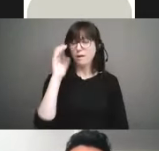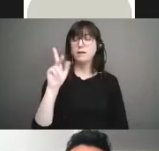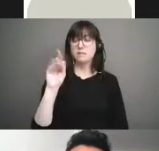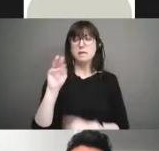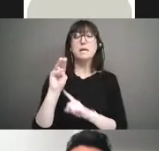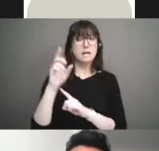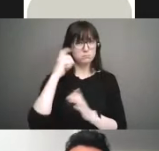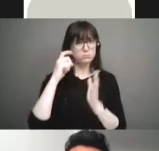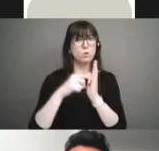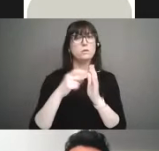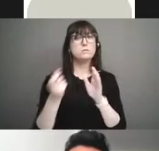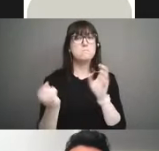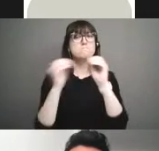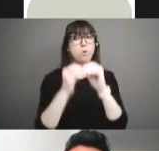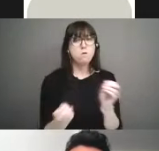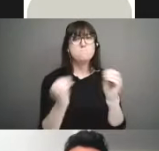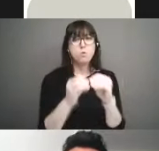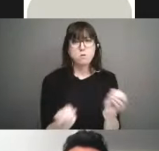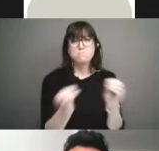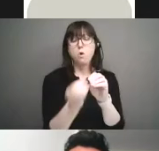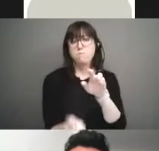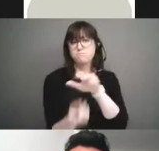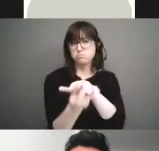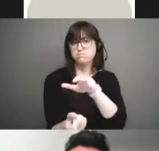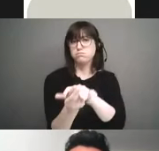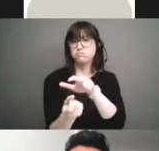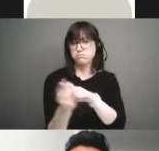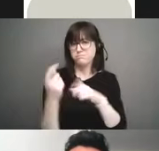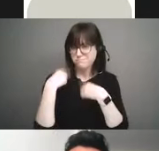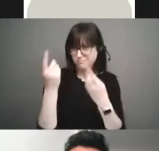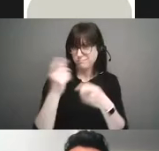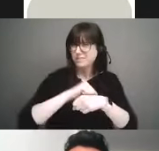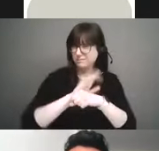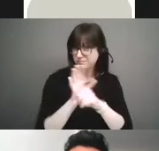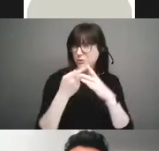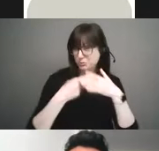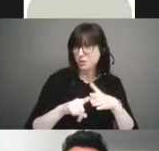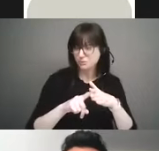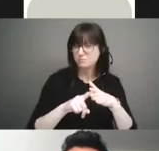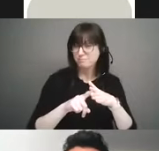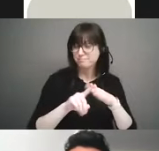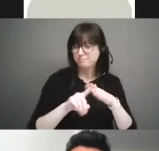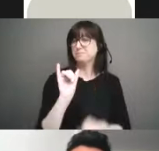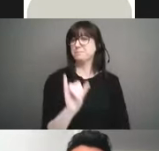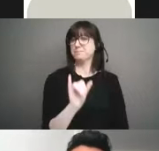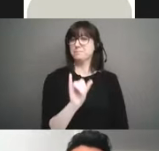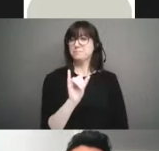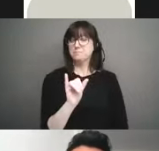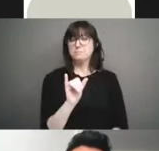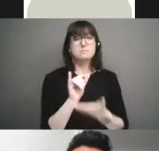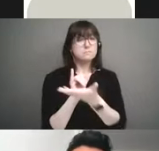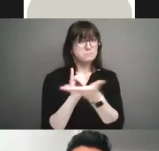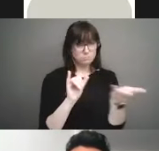a rise in elder abuse cases since the COVID crisis began. And as everybody